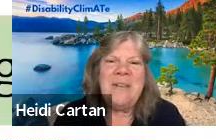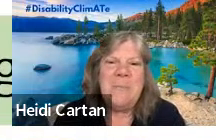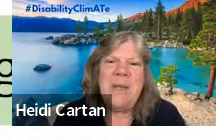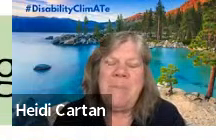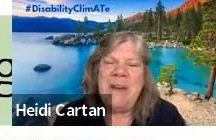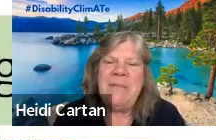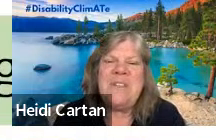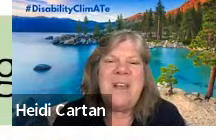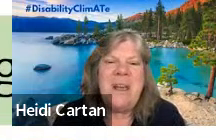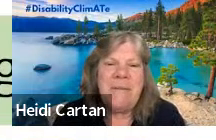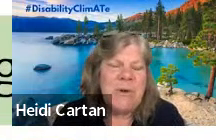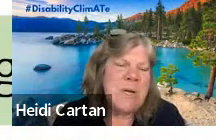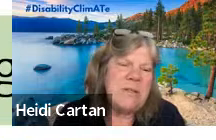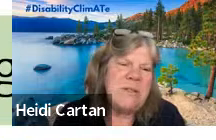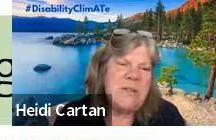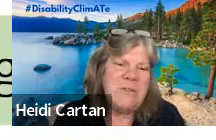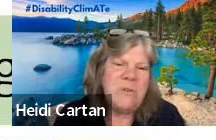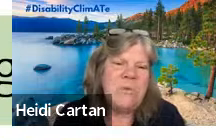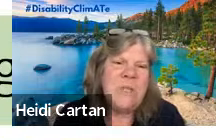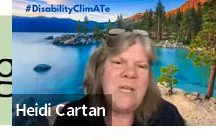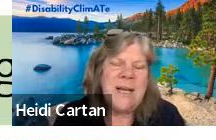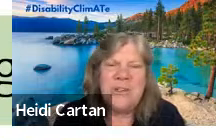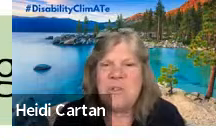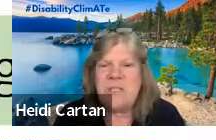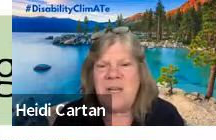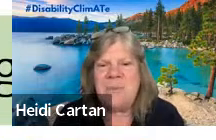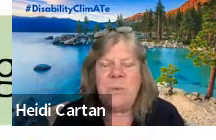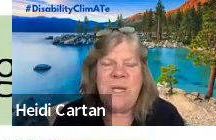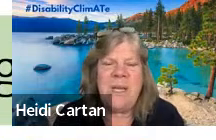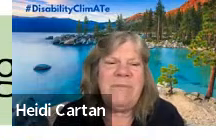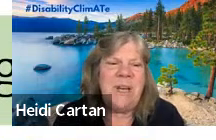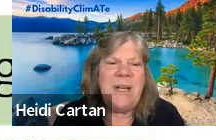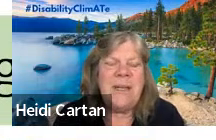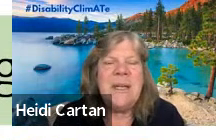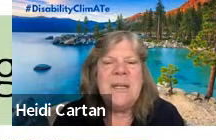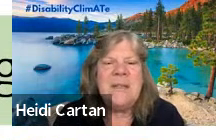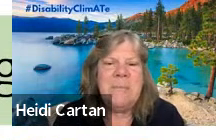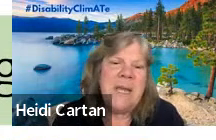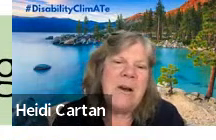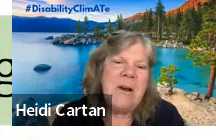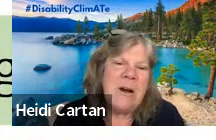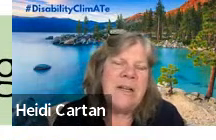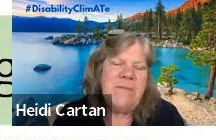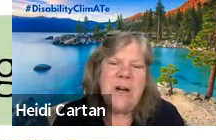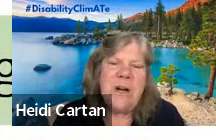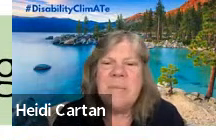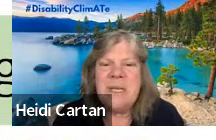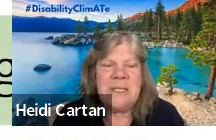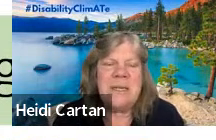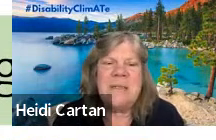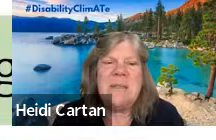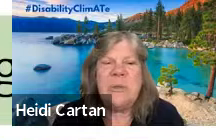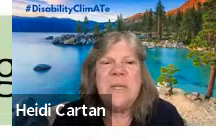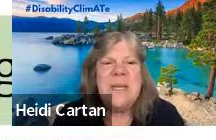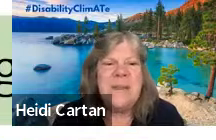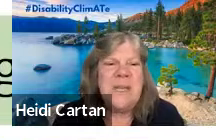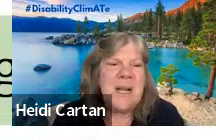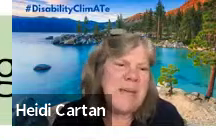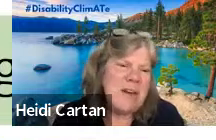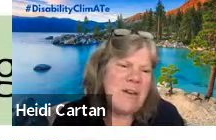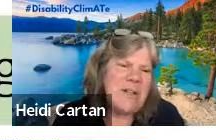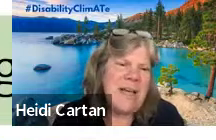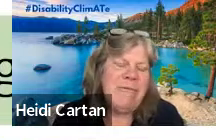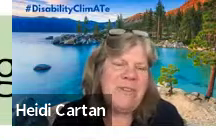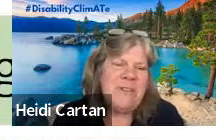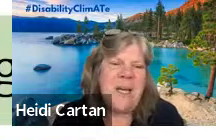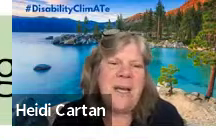that it benefits everyone to do the extra steps we have done to make our environment accessible. The young